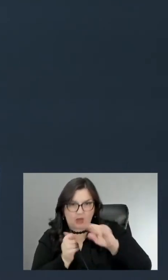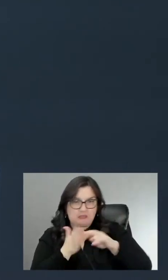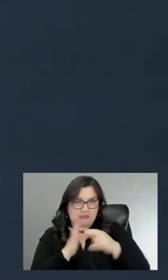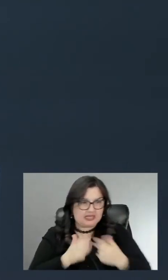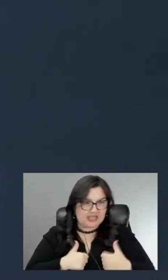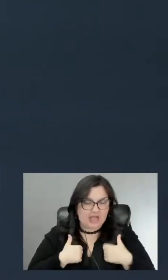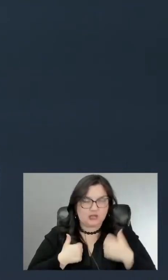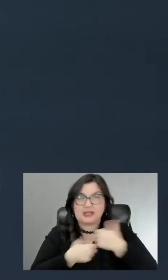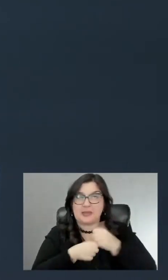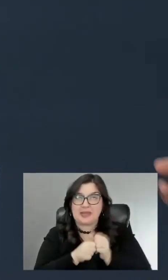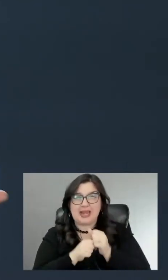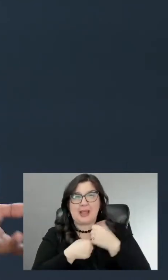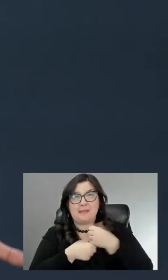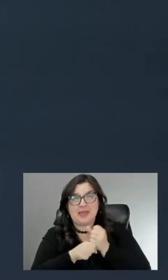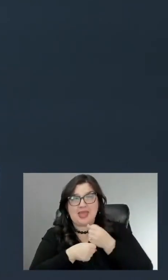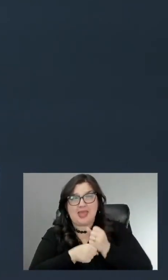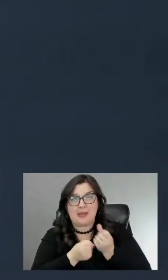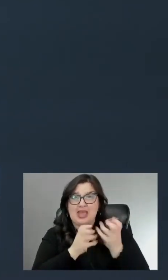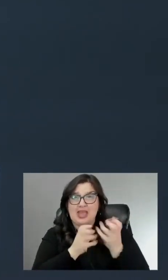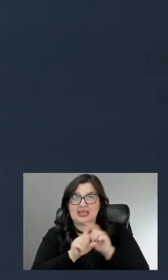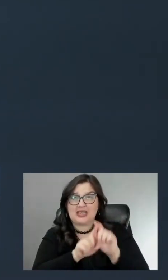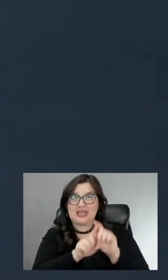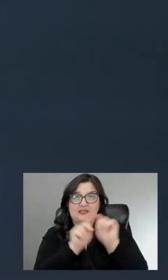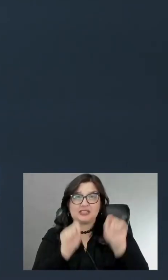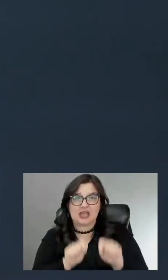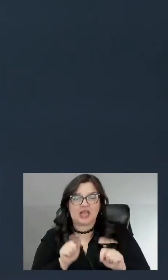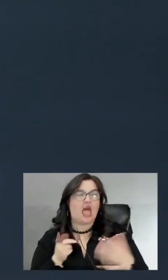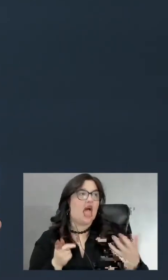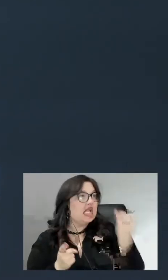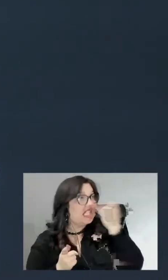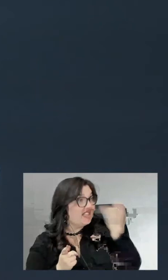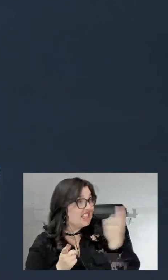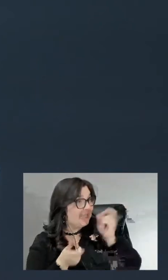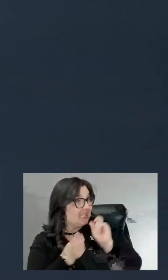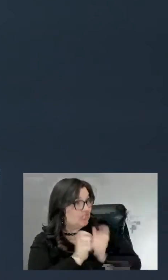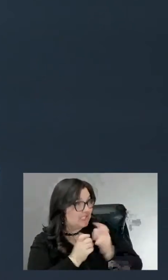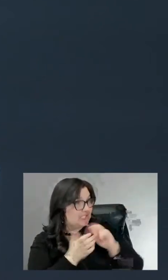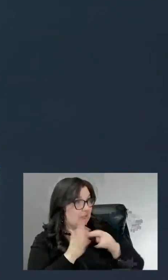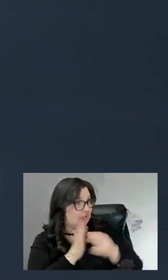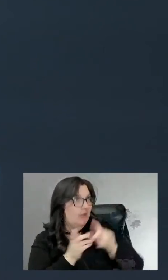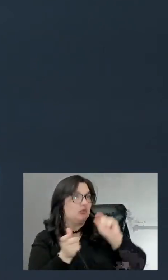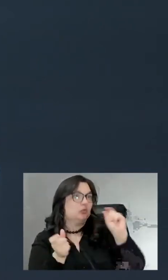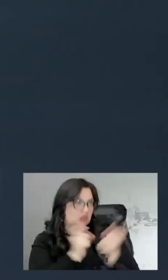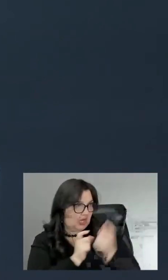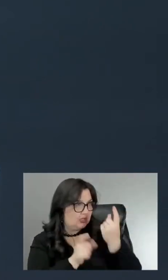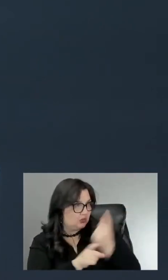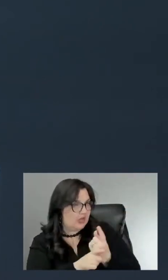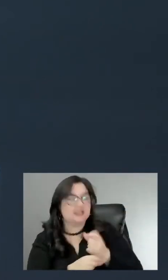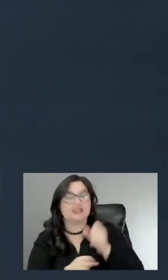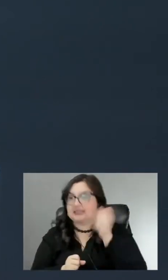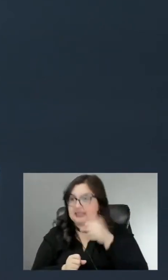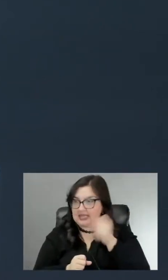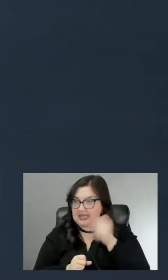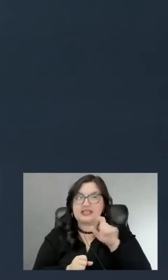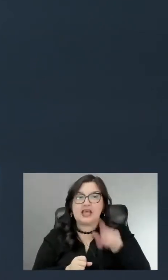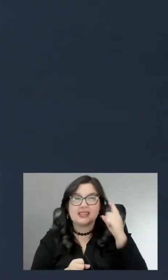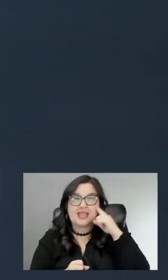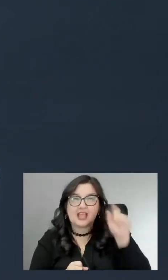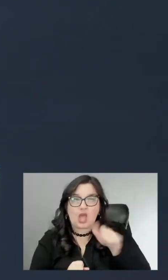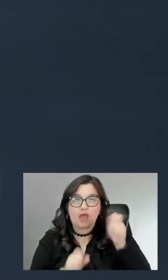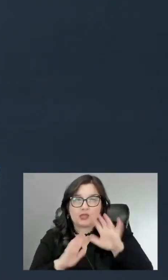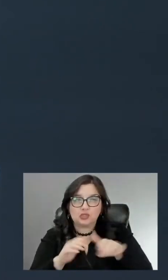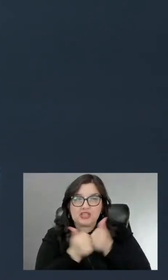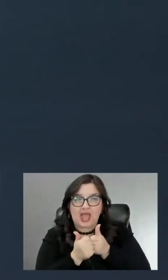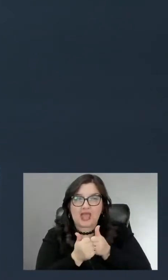if something changes, then you have to build a new Yes, template. a new version comes in, they can't do it. And think about the other challenges, like you take a picture, and if your picture is